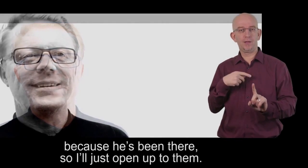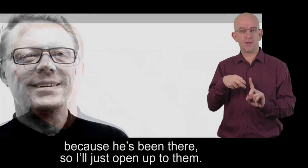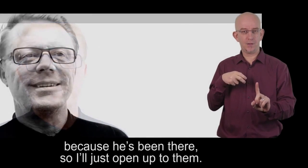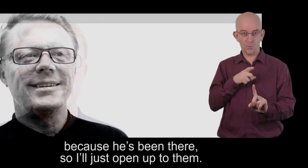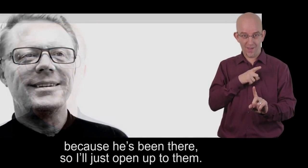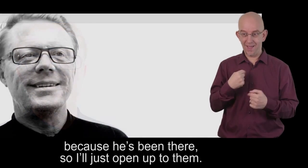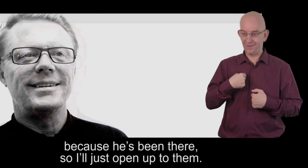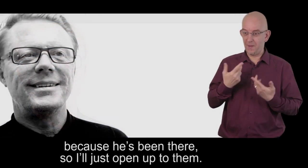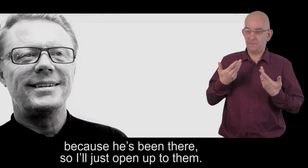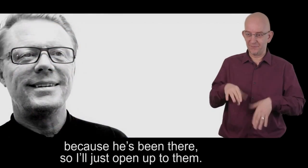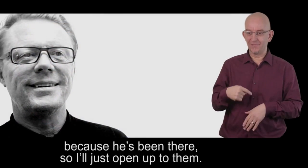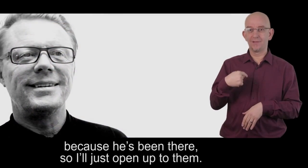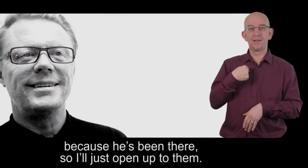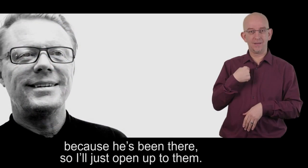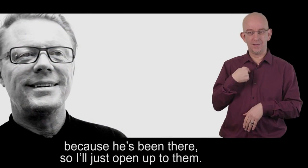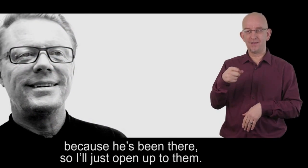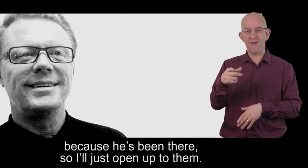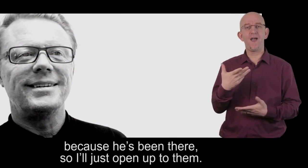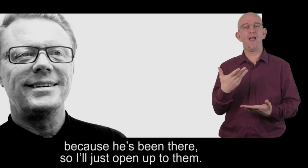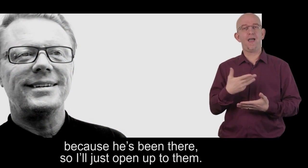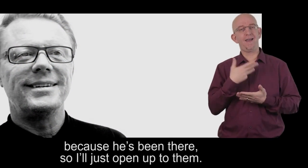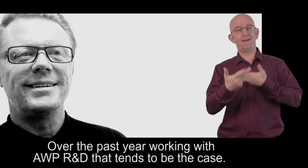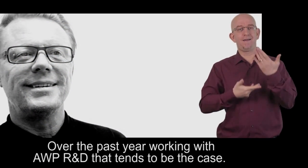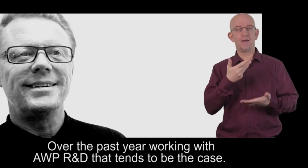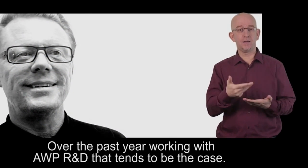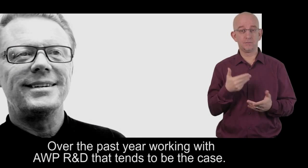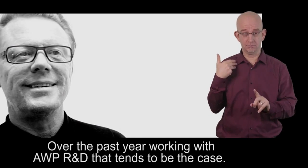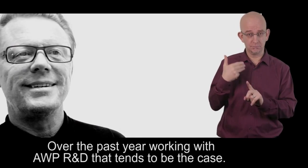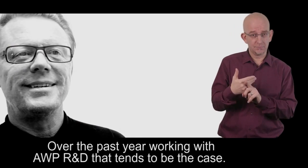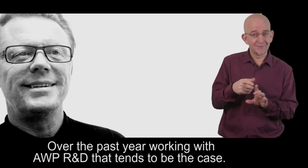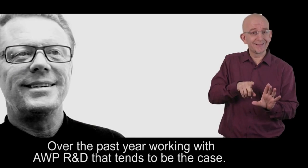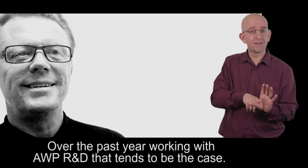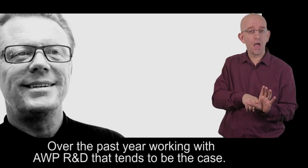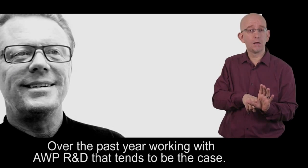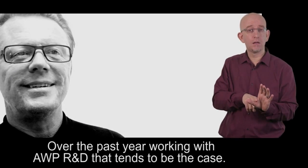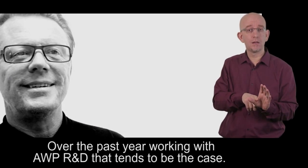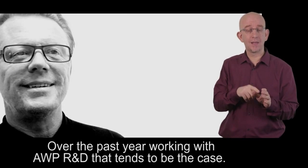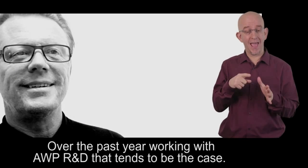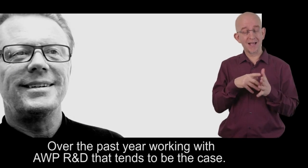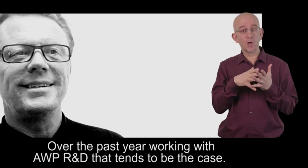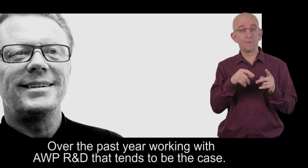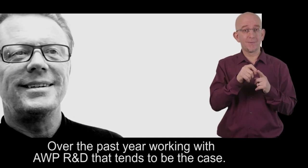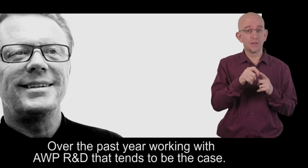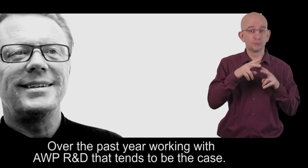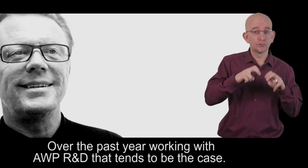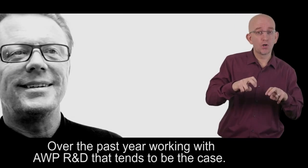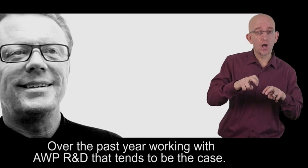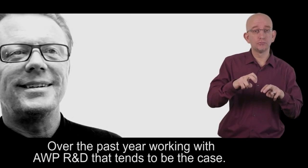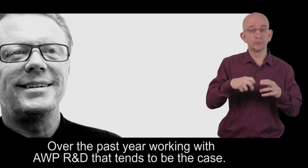about because he's been there so I'll just open up to him and and over the past year working with